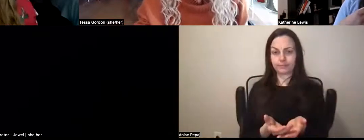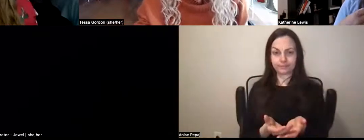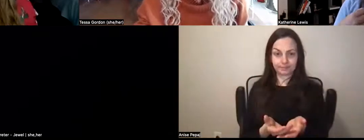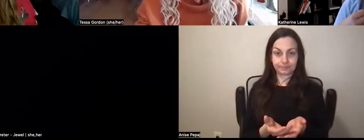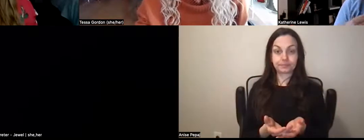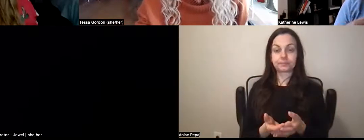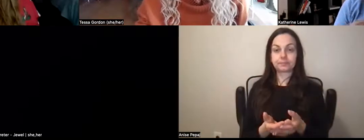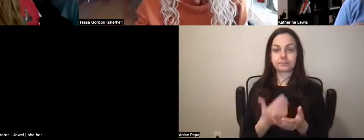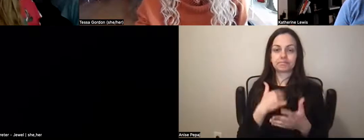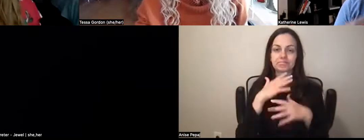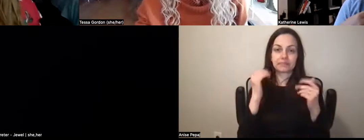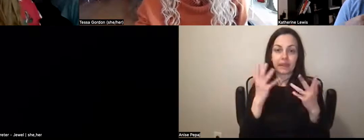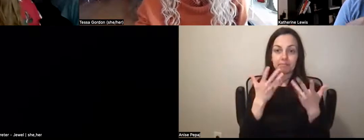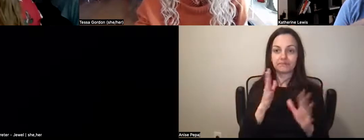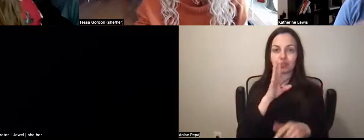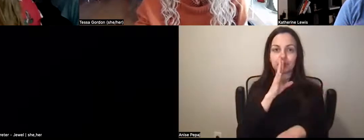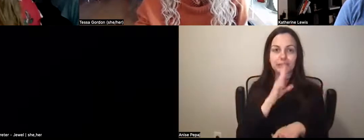I am done speaking.